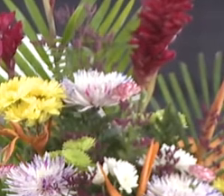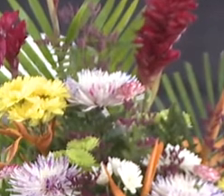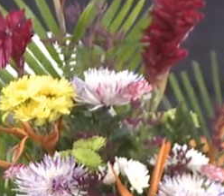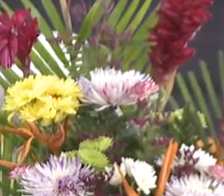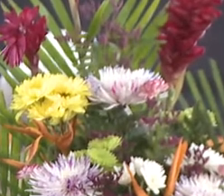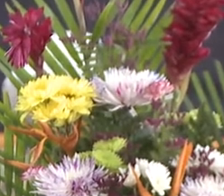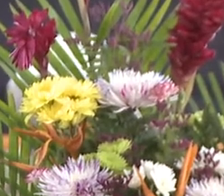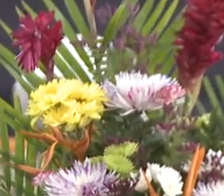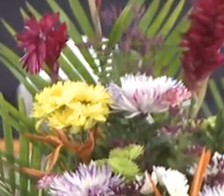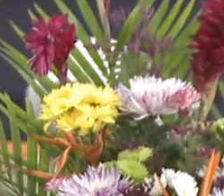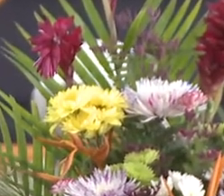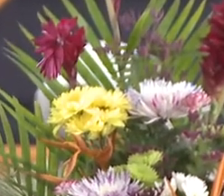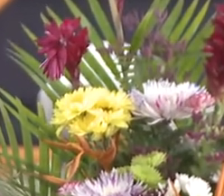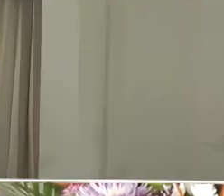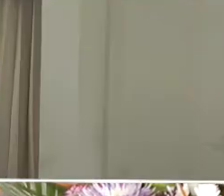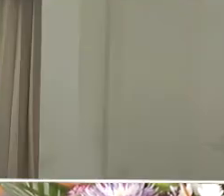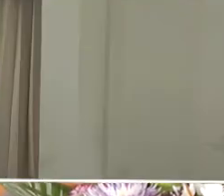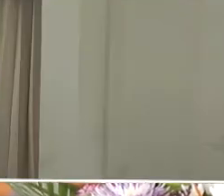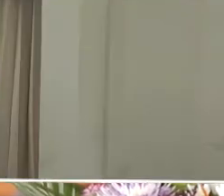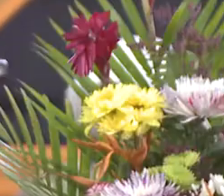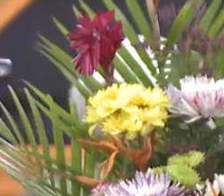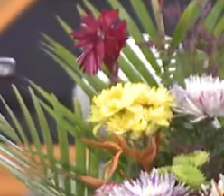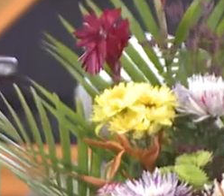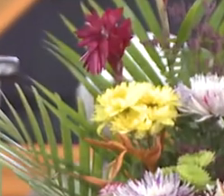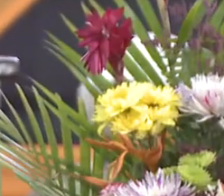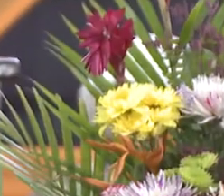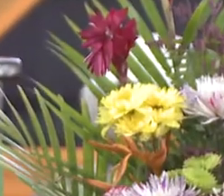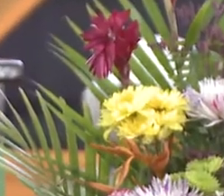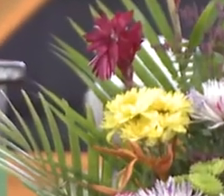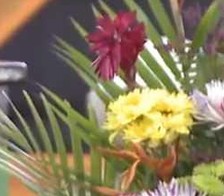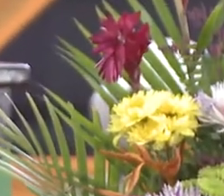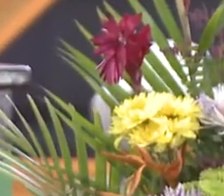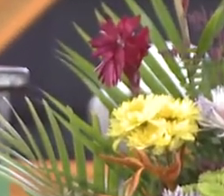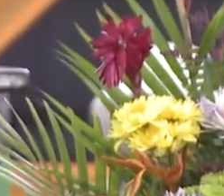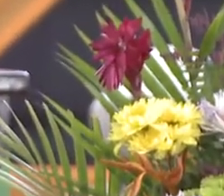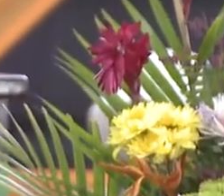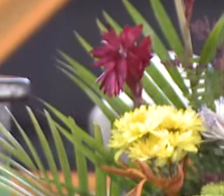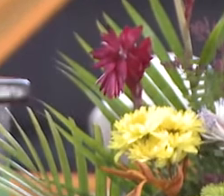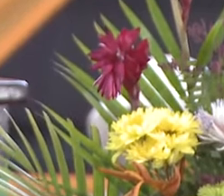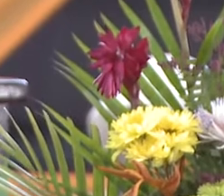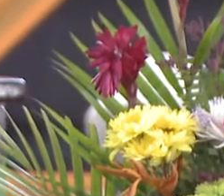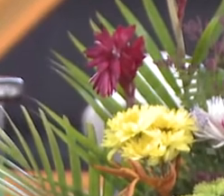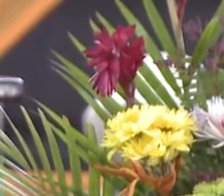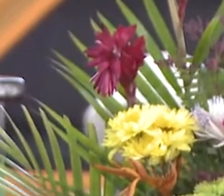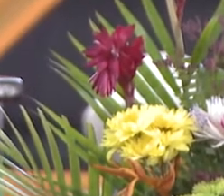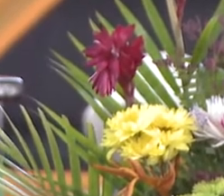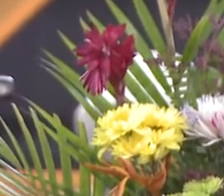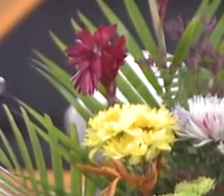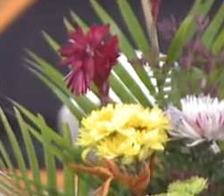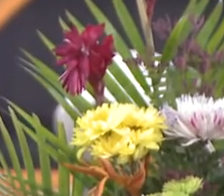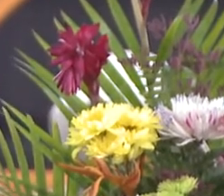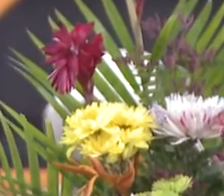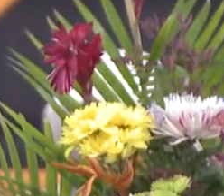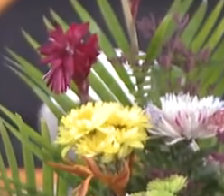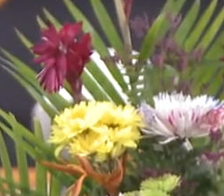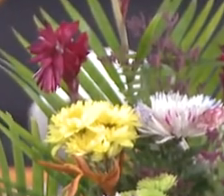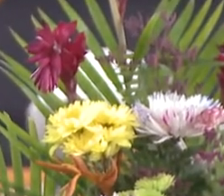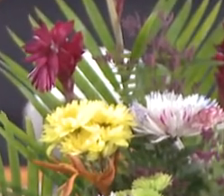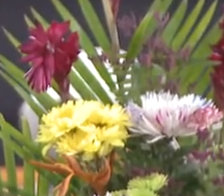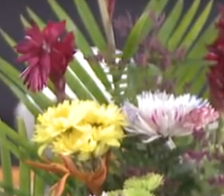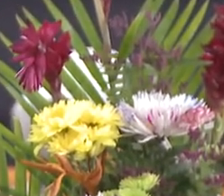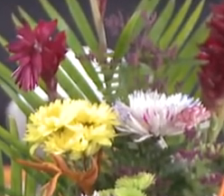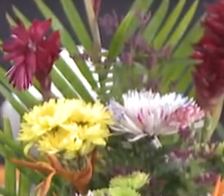at 4, which will go live. And at 5 o'clock, we will have our